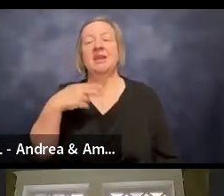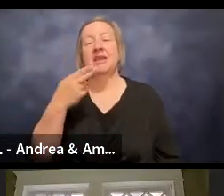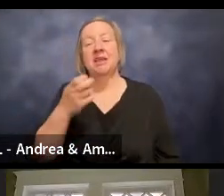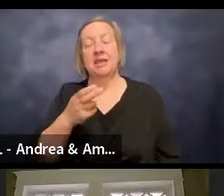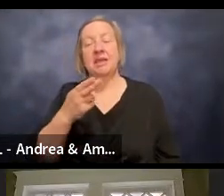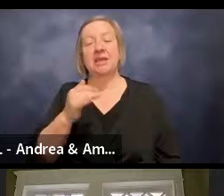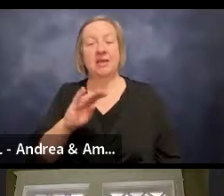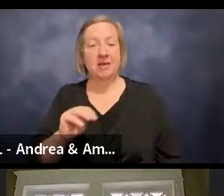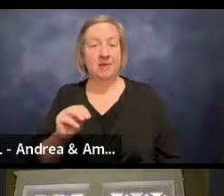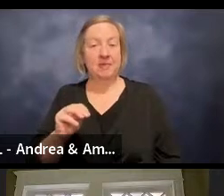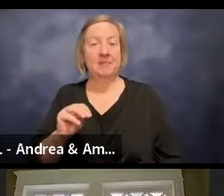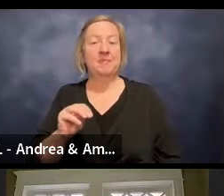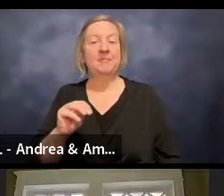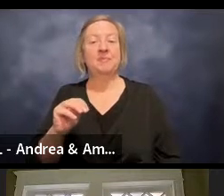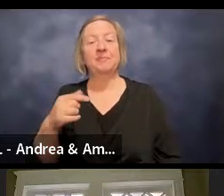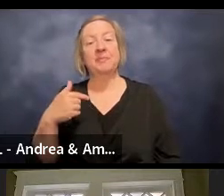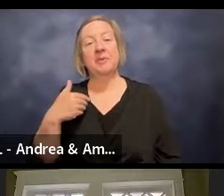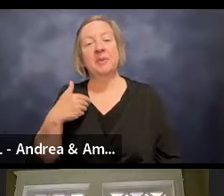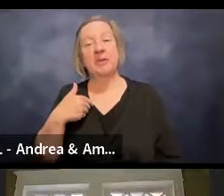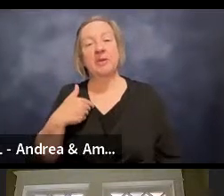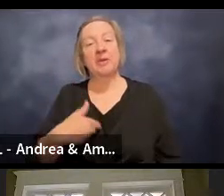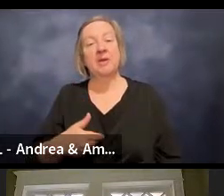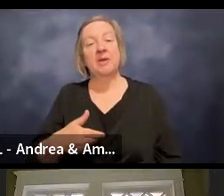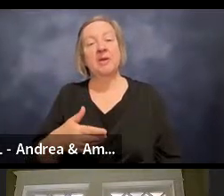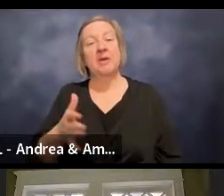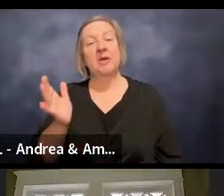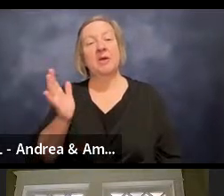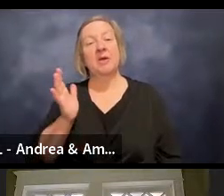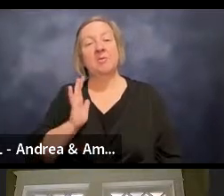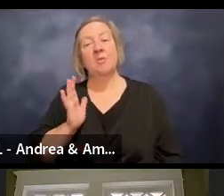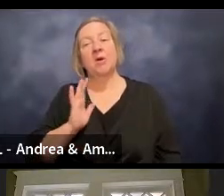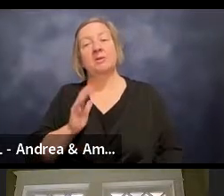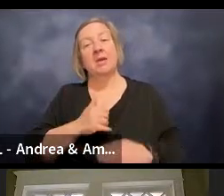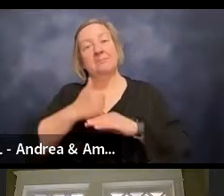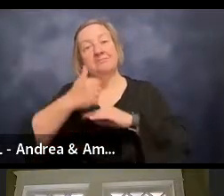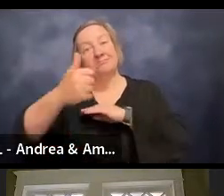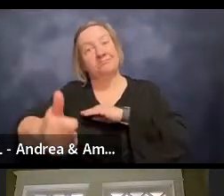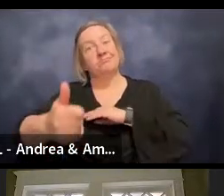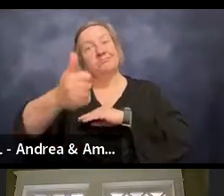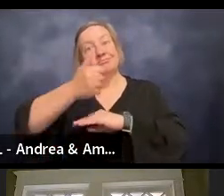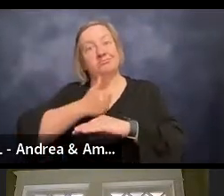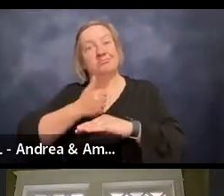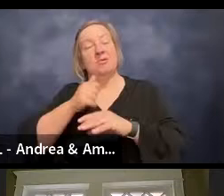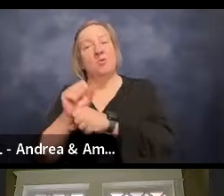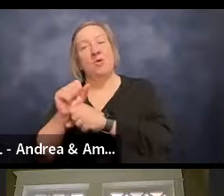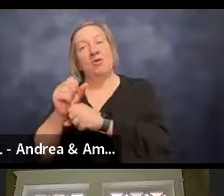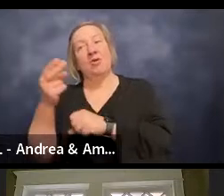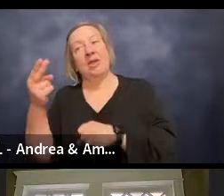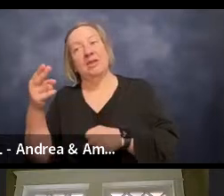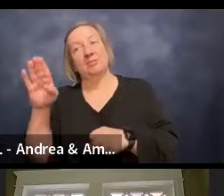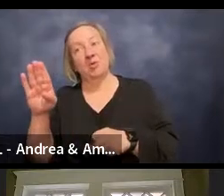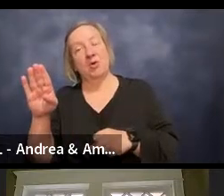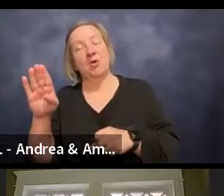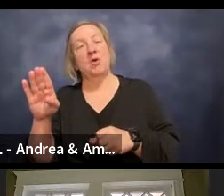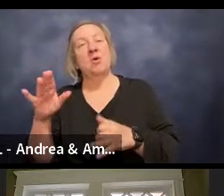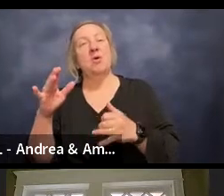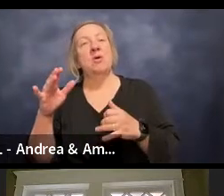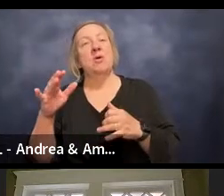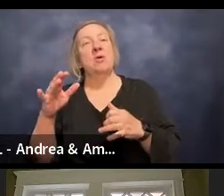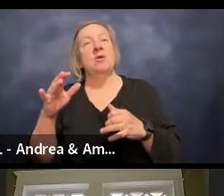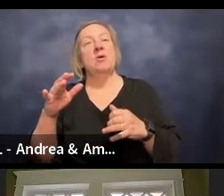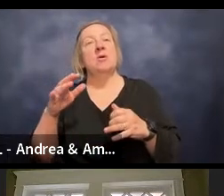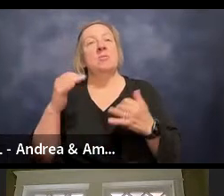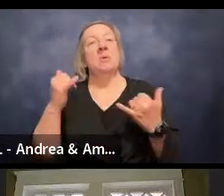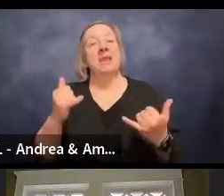him. I was a super commuter across the bridge working in Hillsborough, but now I'm a super commuter working